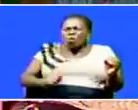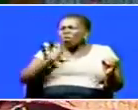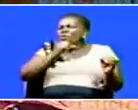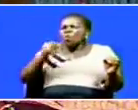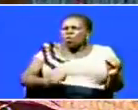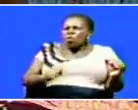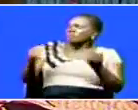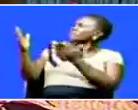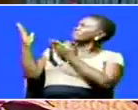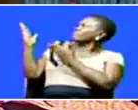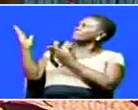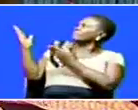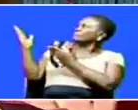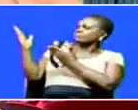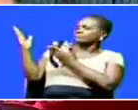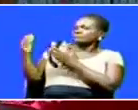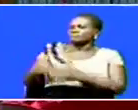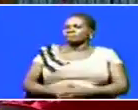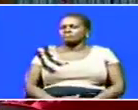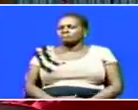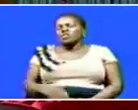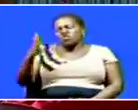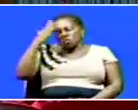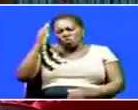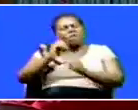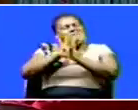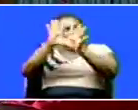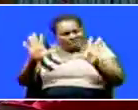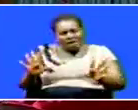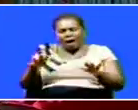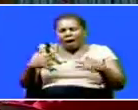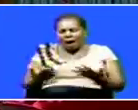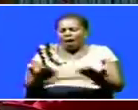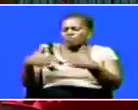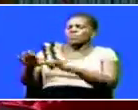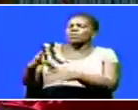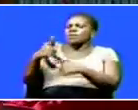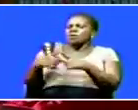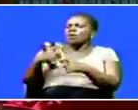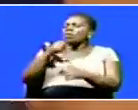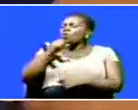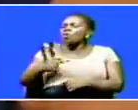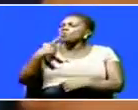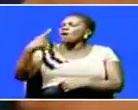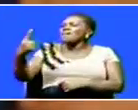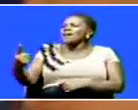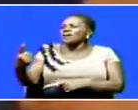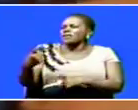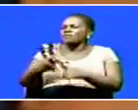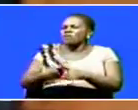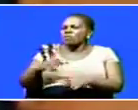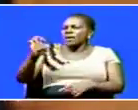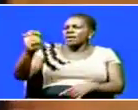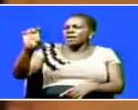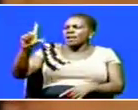the Aged anything about neglect. He knows it too well. 100-year-old Joram is from